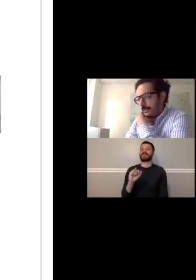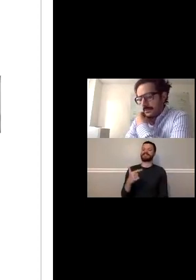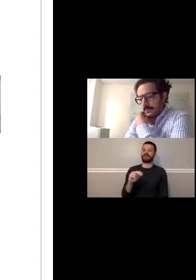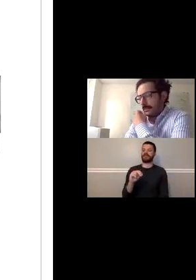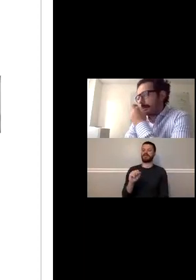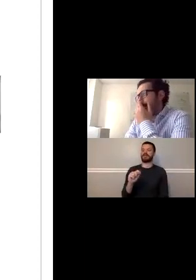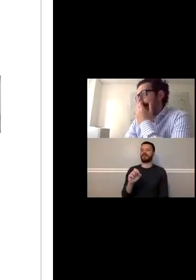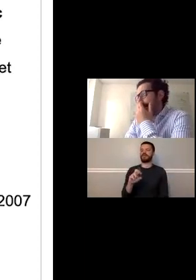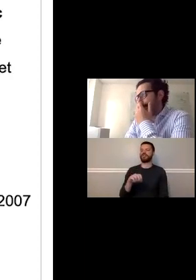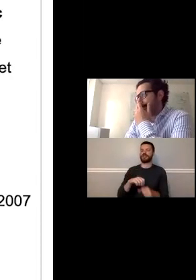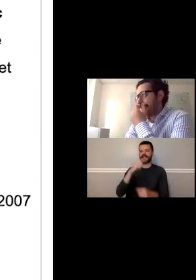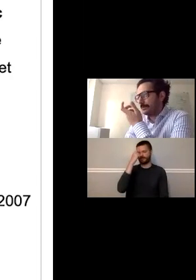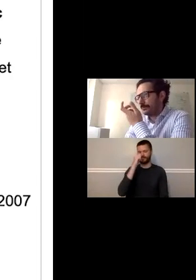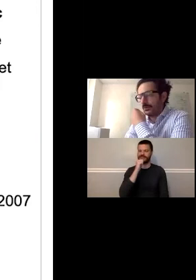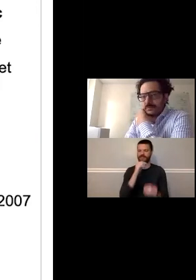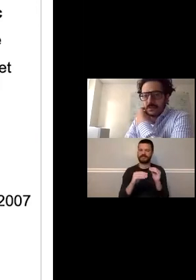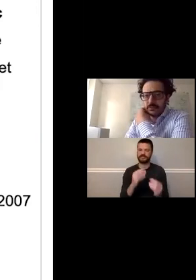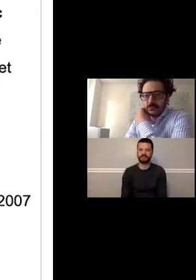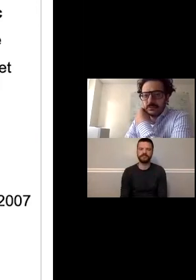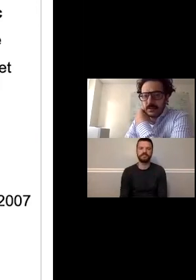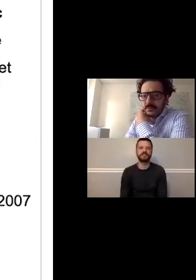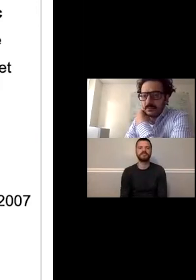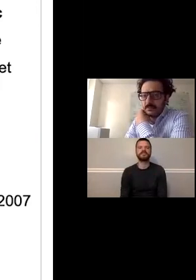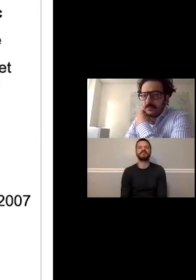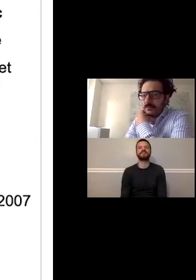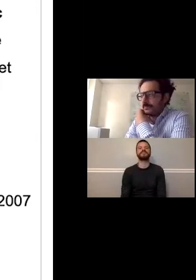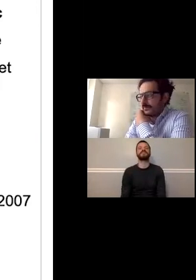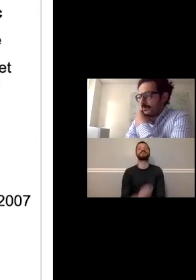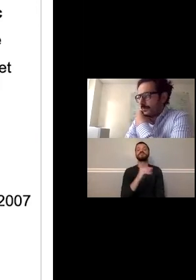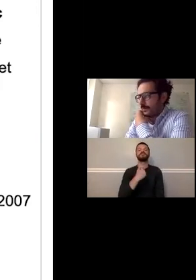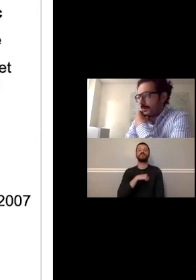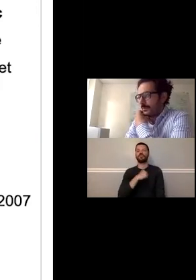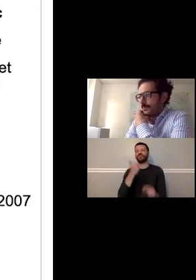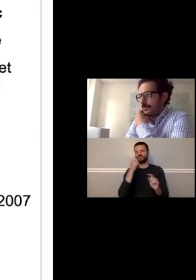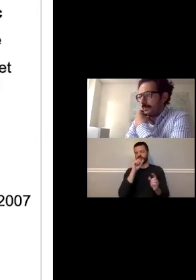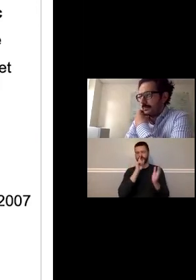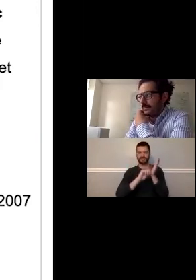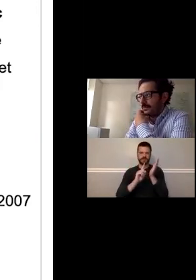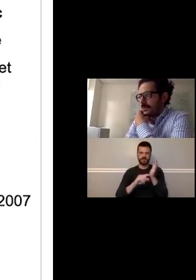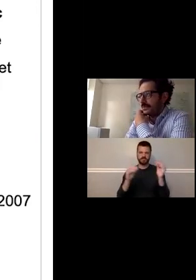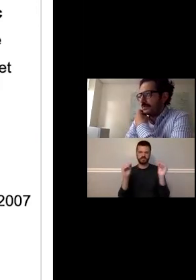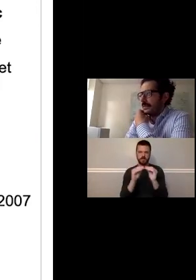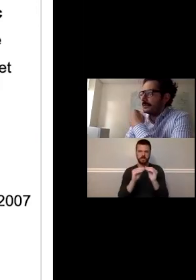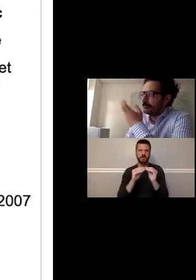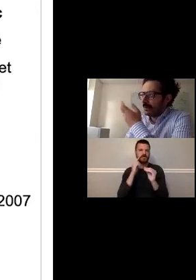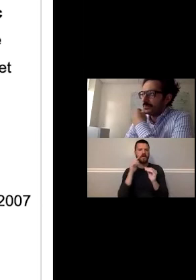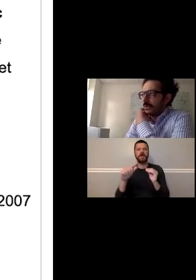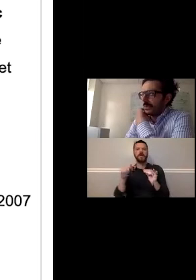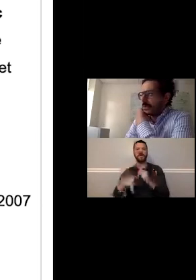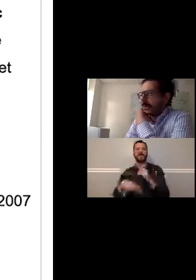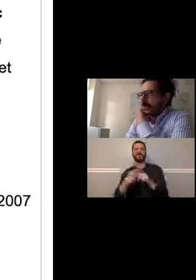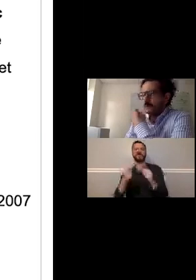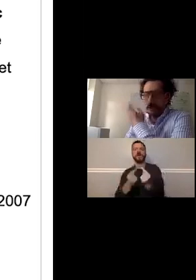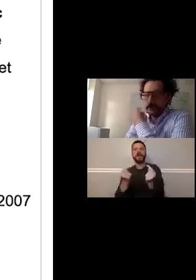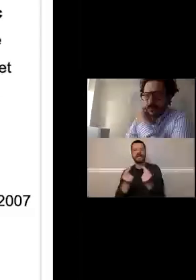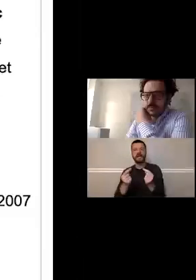brain. And as I said, we are trying to derive that for other conditions. Others are